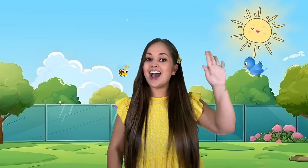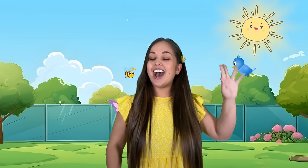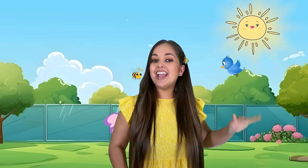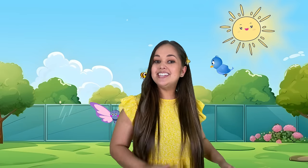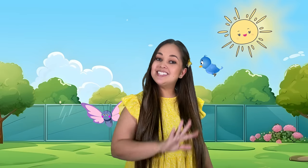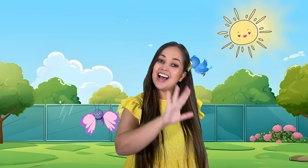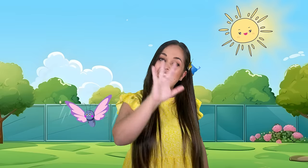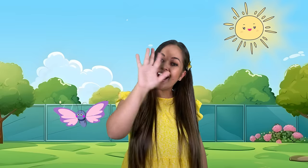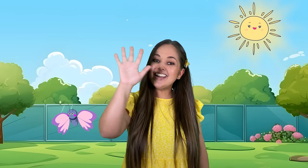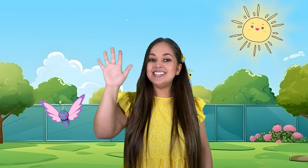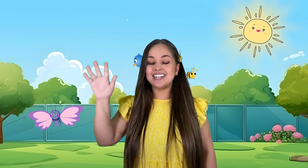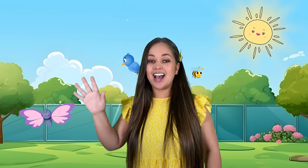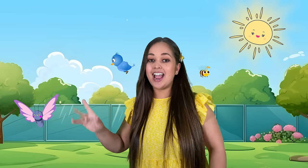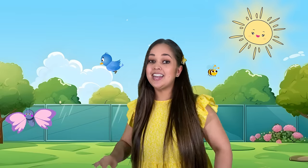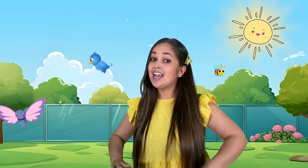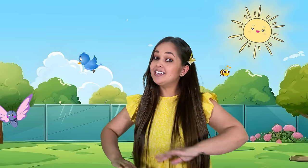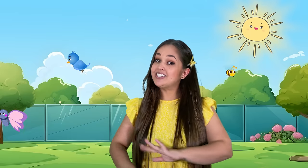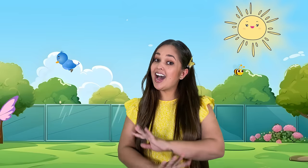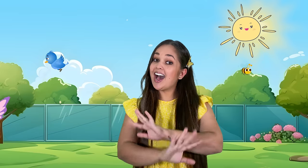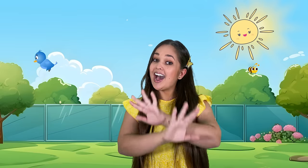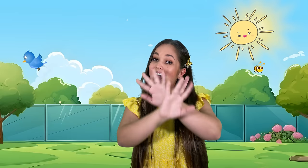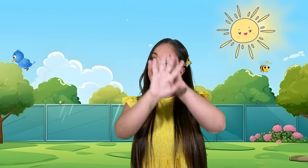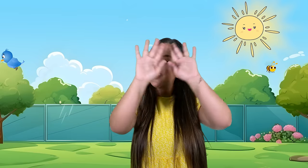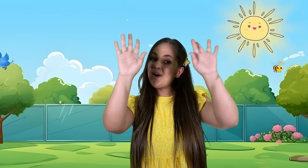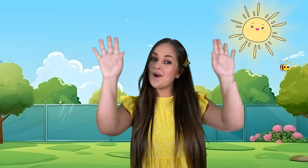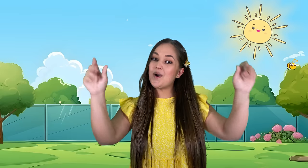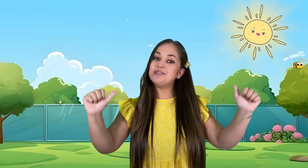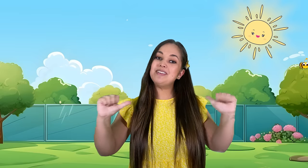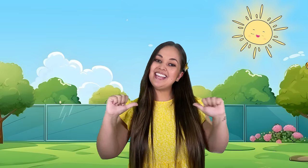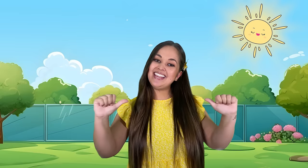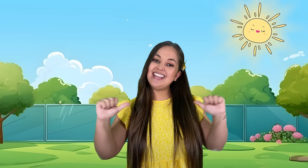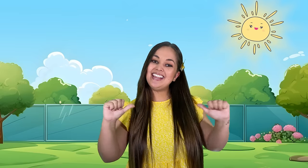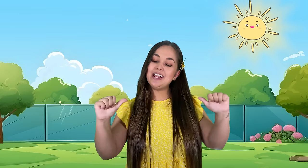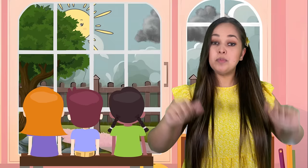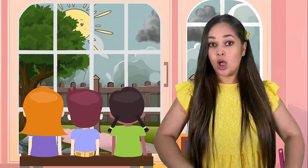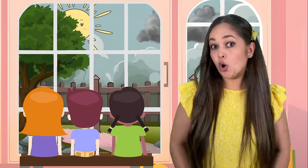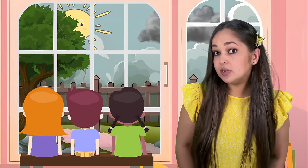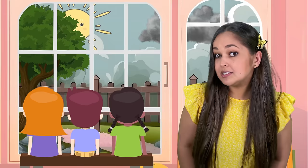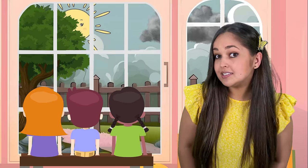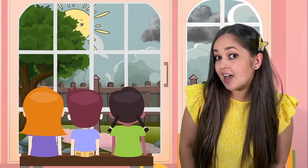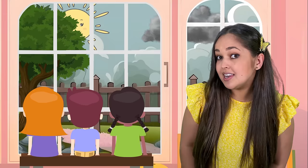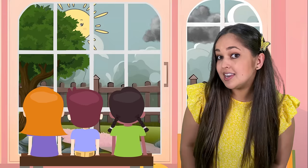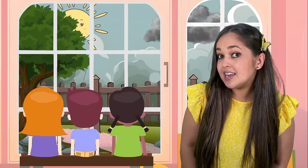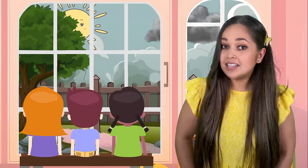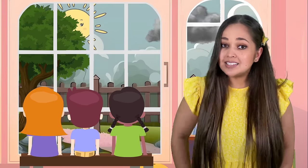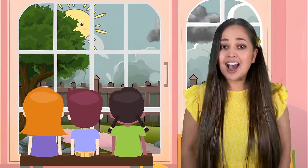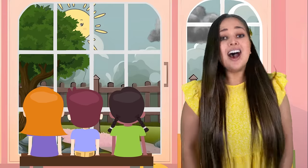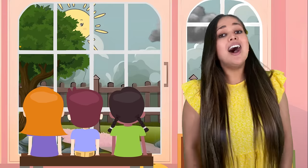Shine, shine, shine, shine, shine on me. Oh, Mr.